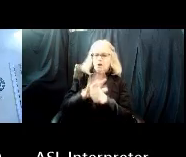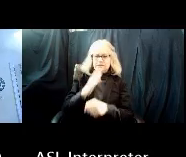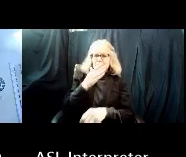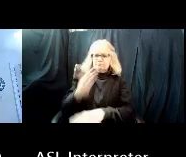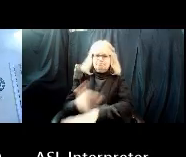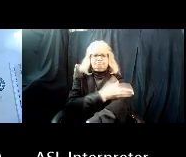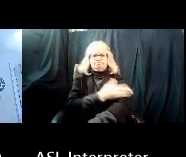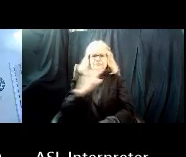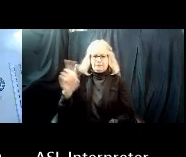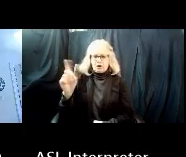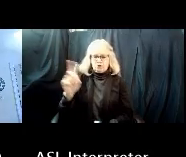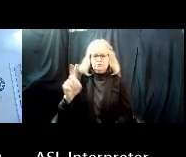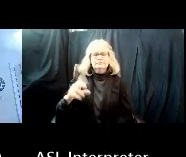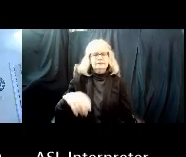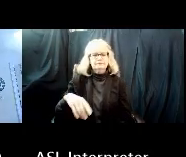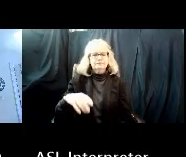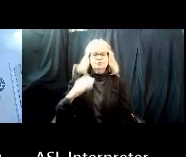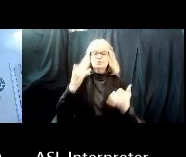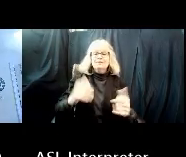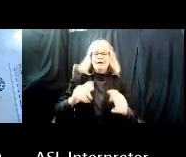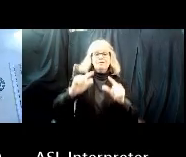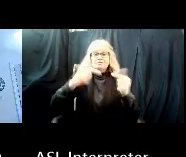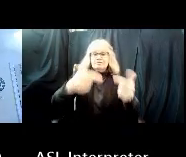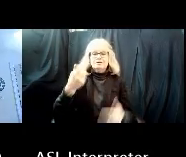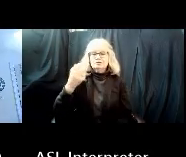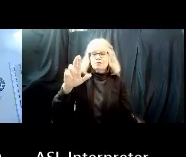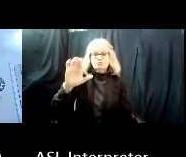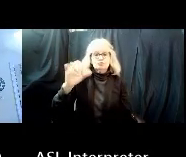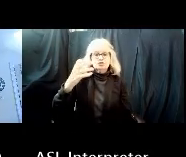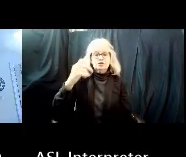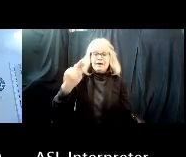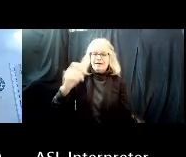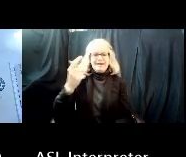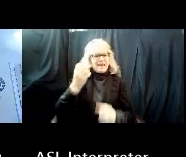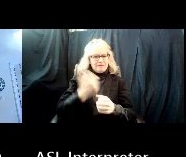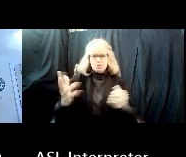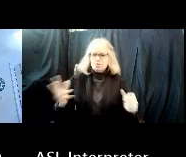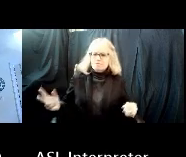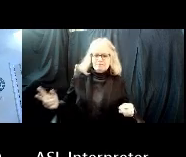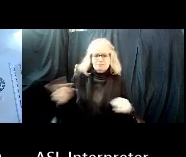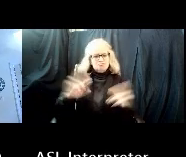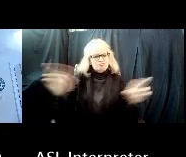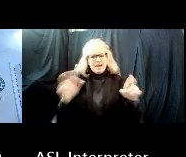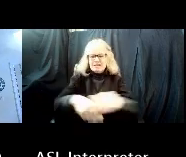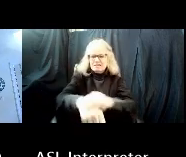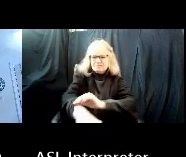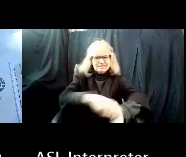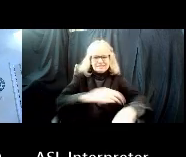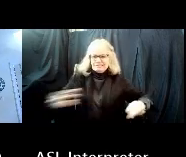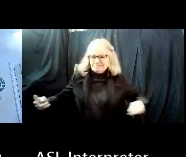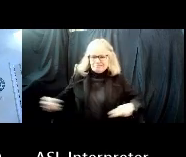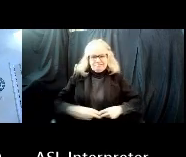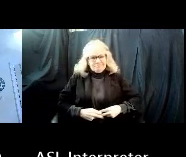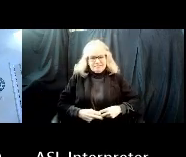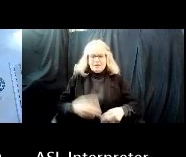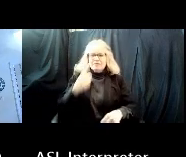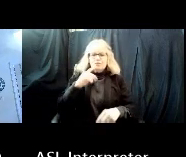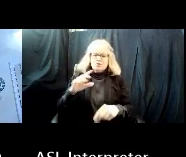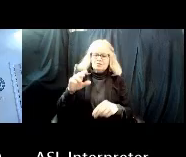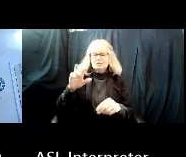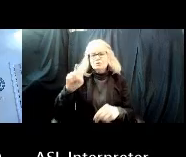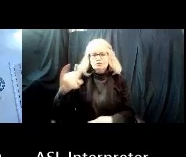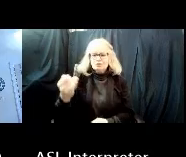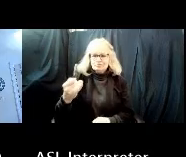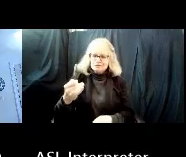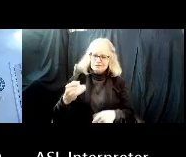Director Chang, we turn it back over to you, and everyone put on your metaphoric seatbelts and get ready to go for a social justice ride, because it's going to be powerful